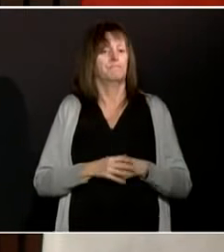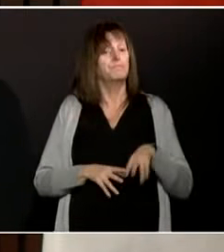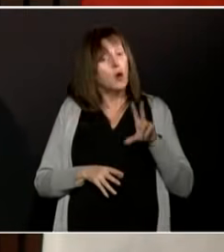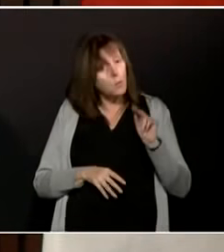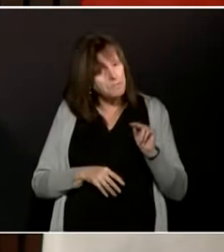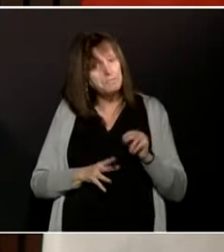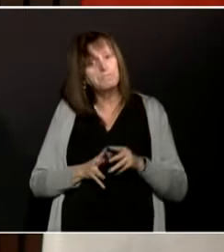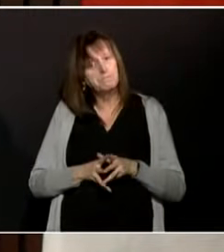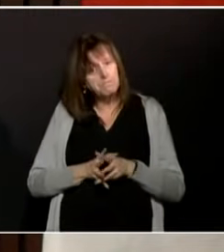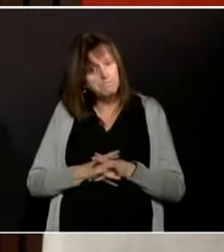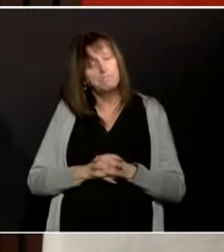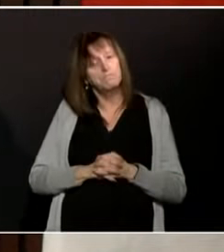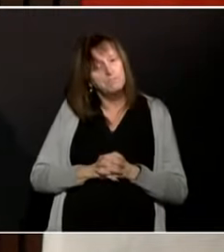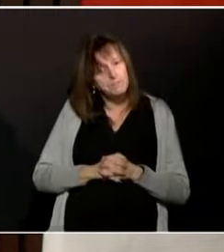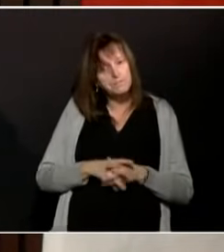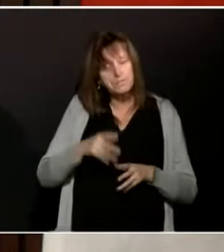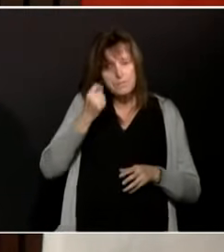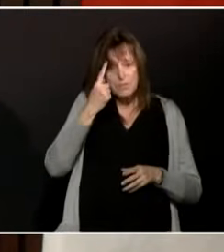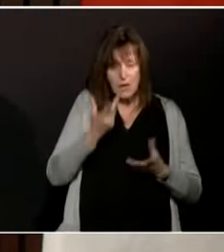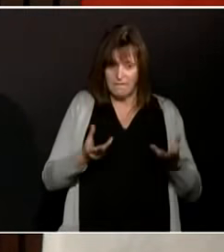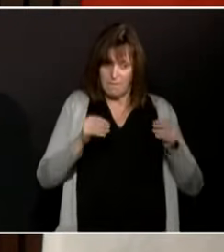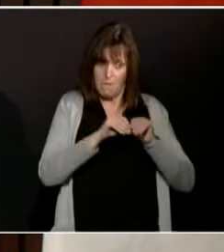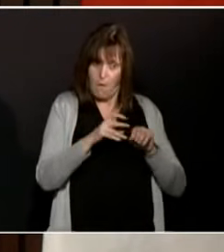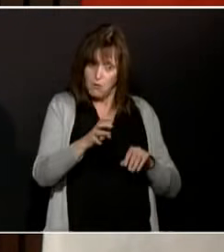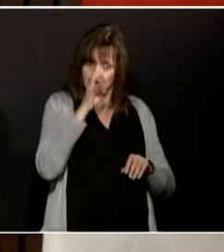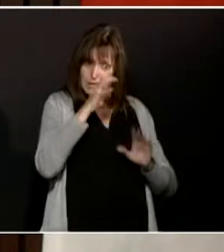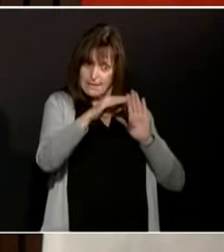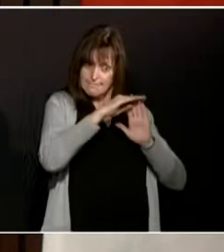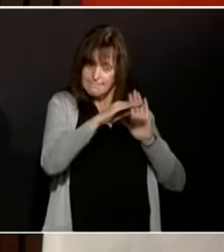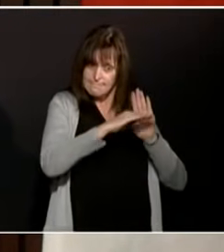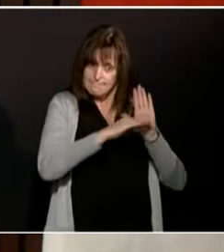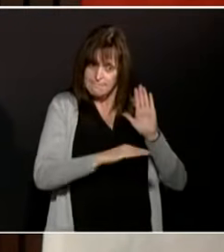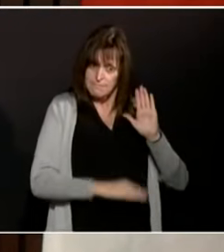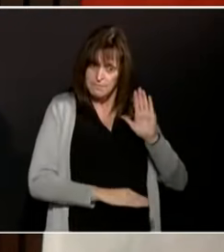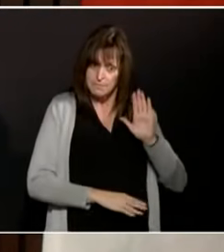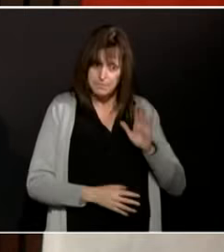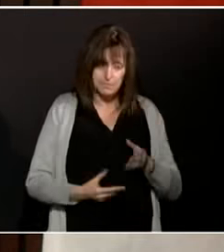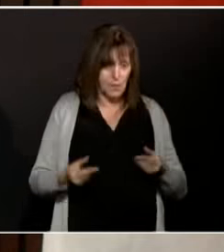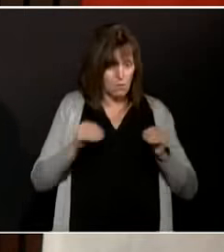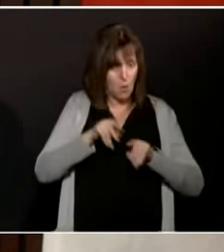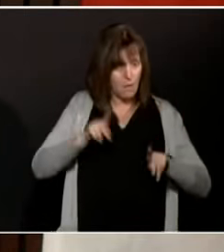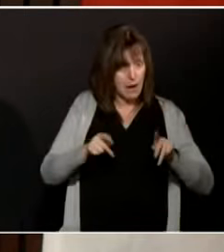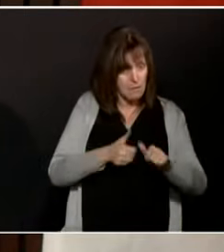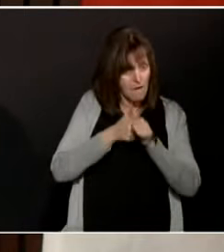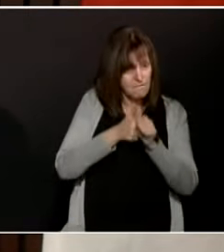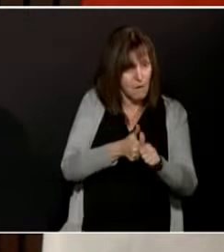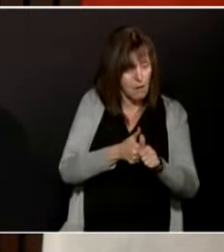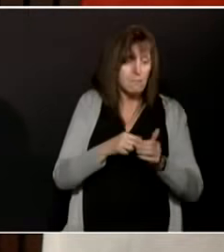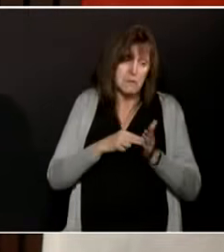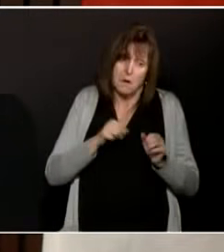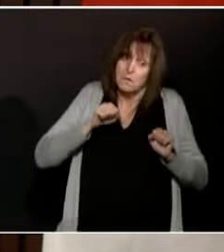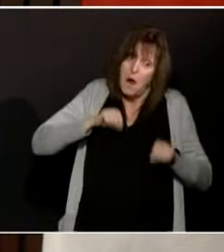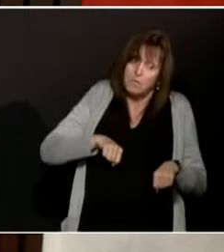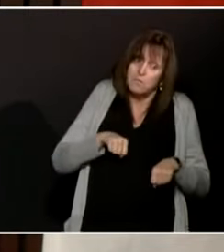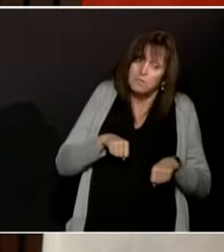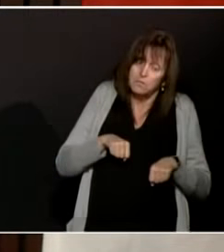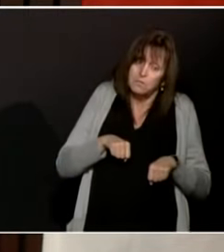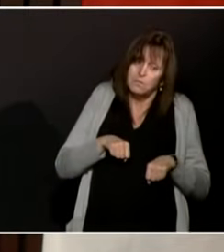adherence to public health measures, the sooner that curve changes. The sooner we have stronger